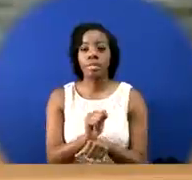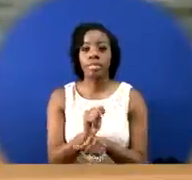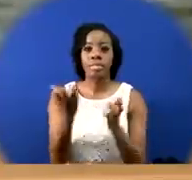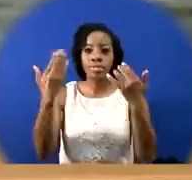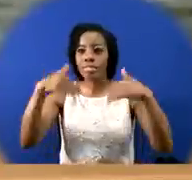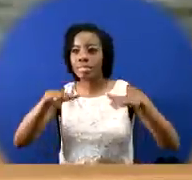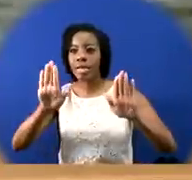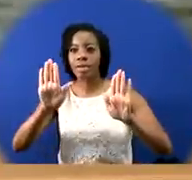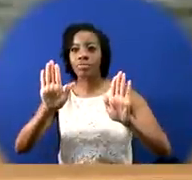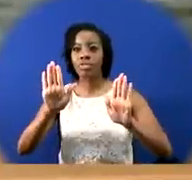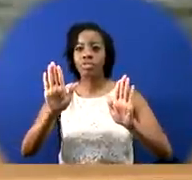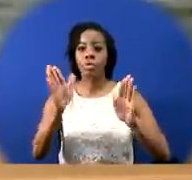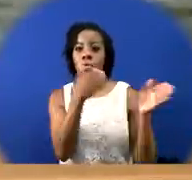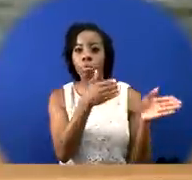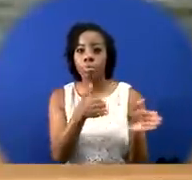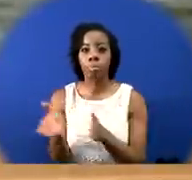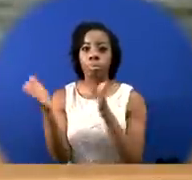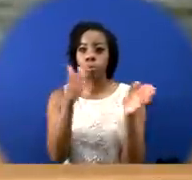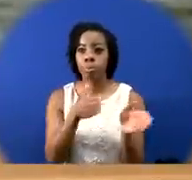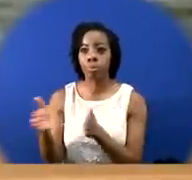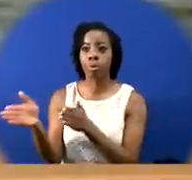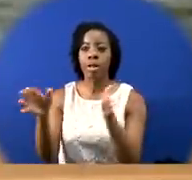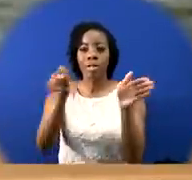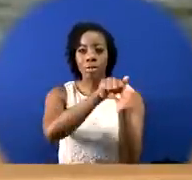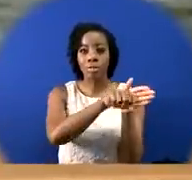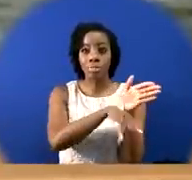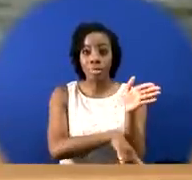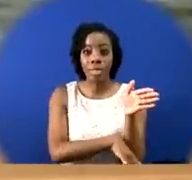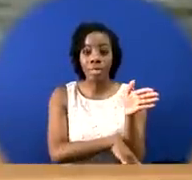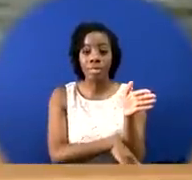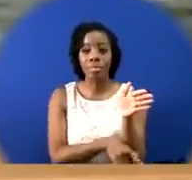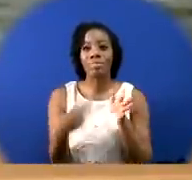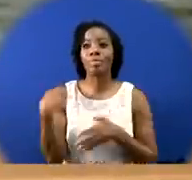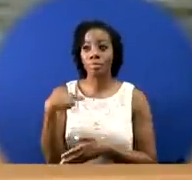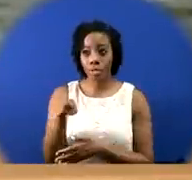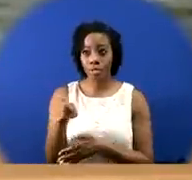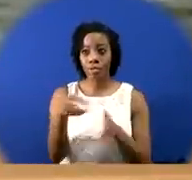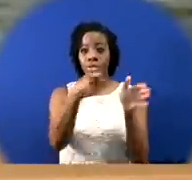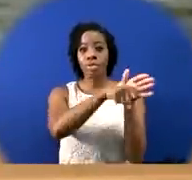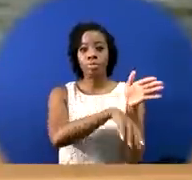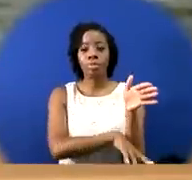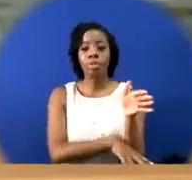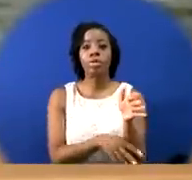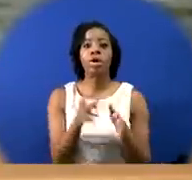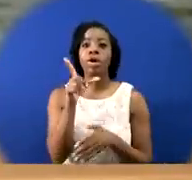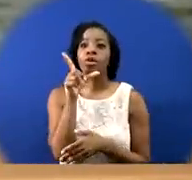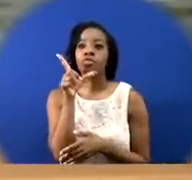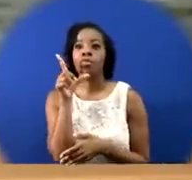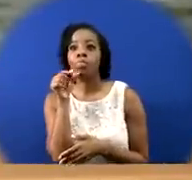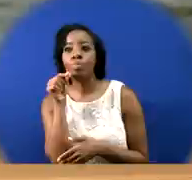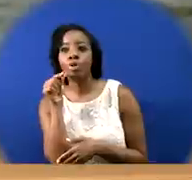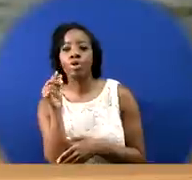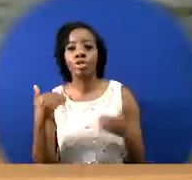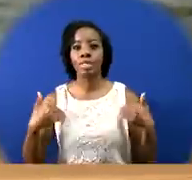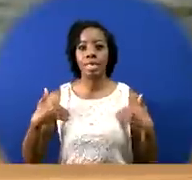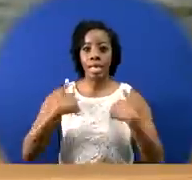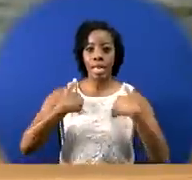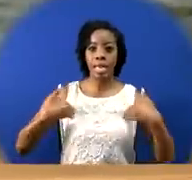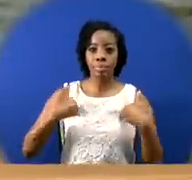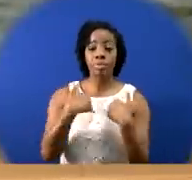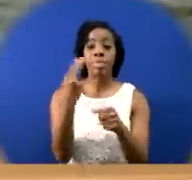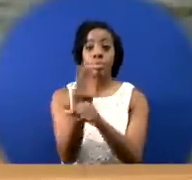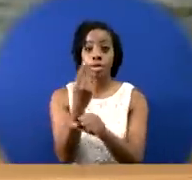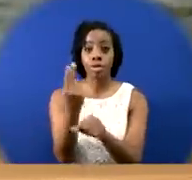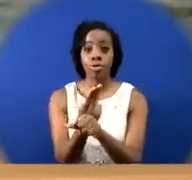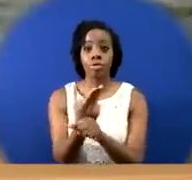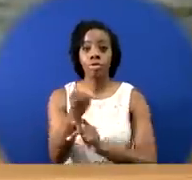system for redemption. There was blood. I told you we have a bloody religion. There was the blood of turtle doves and pigeons and other animals that would be used